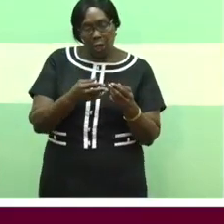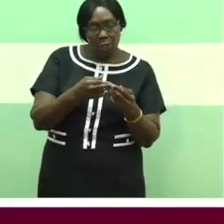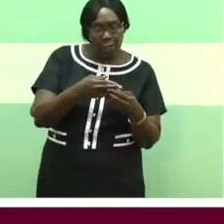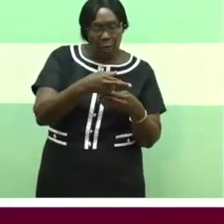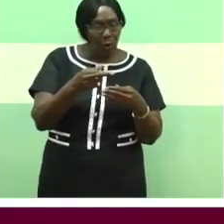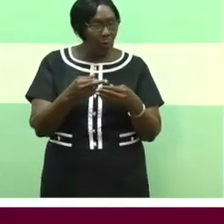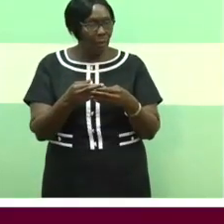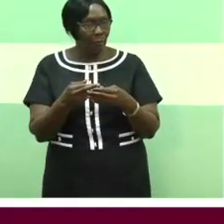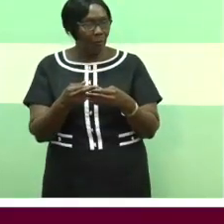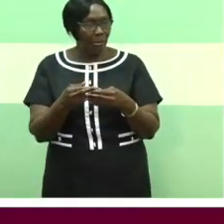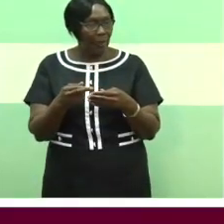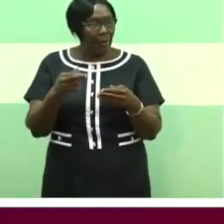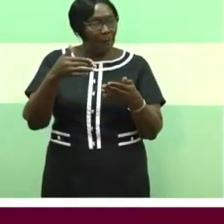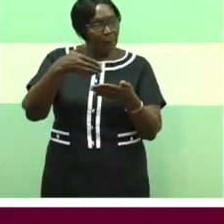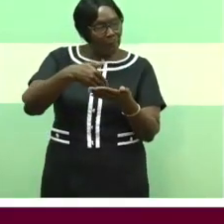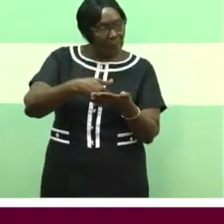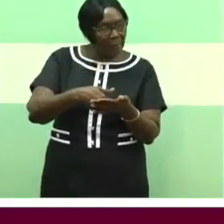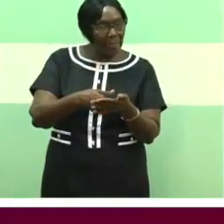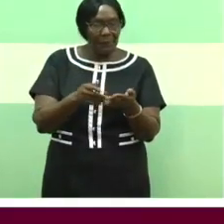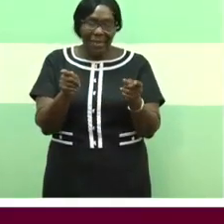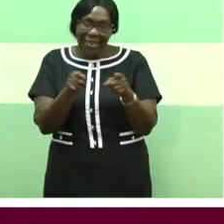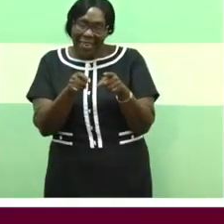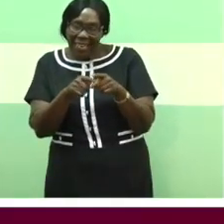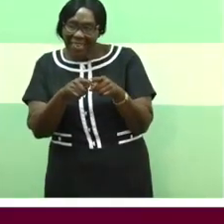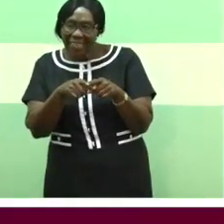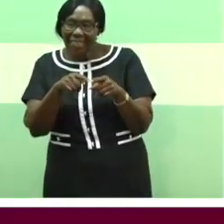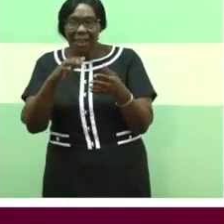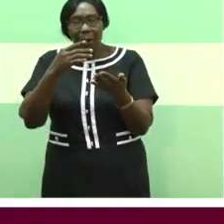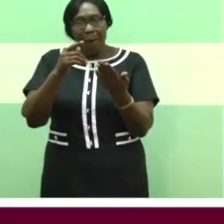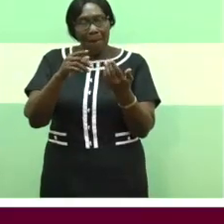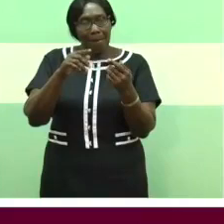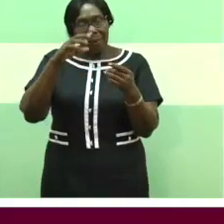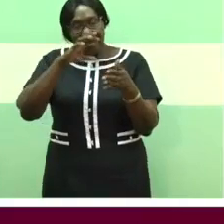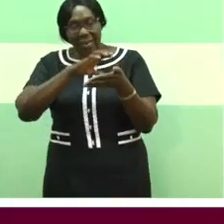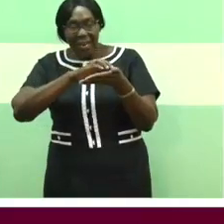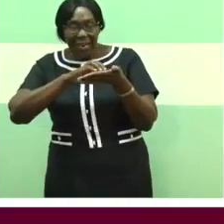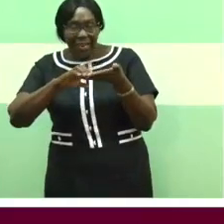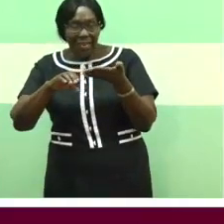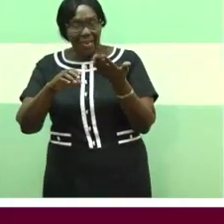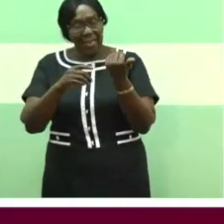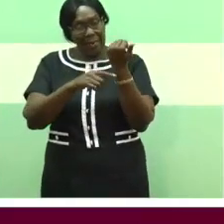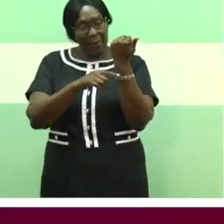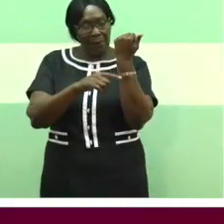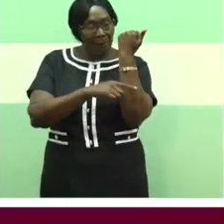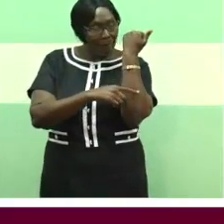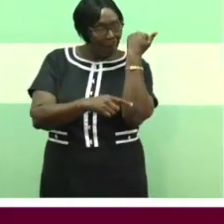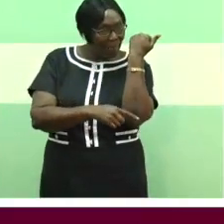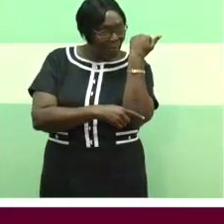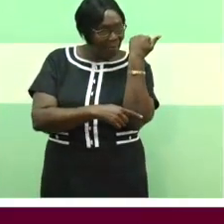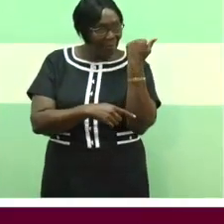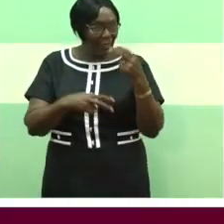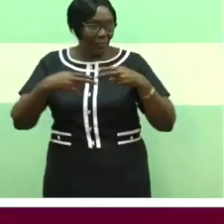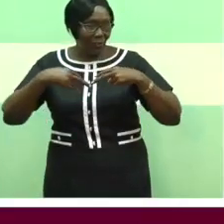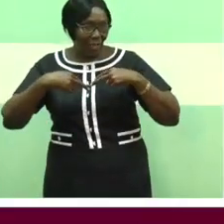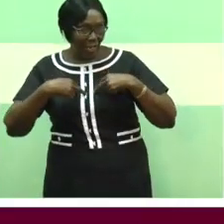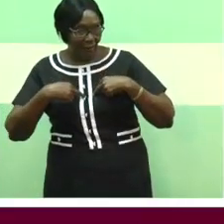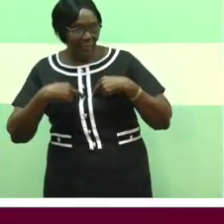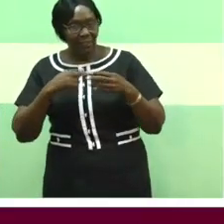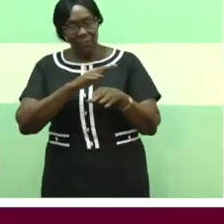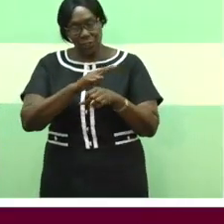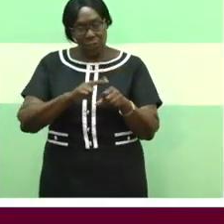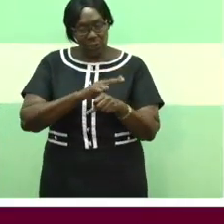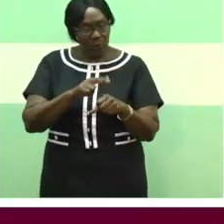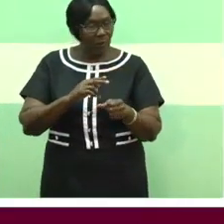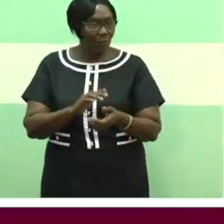out, place them in a small plastic bag or any piece of plastic, and you can have that to